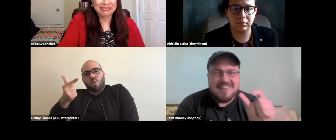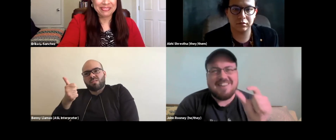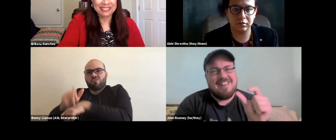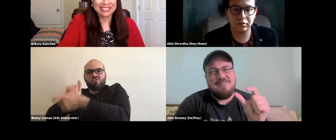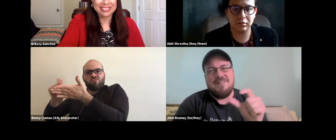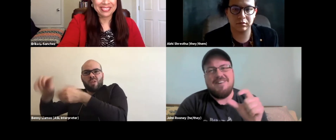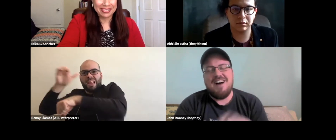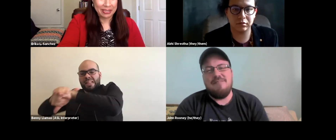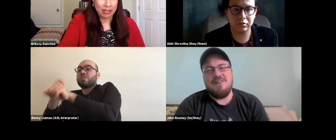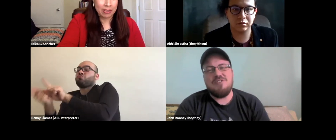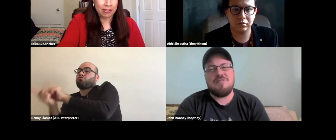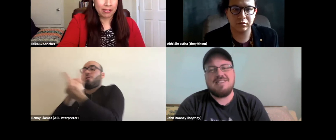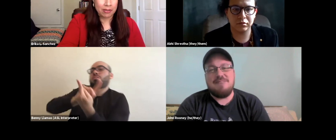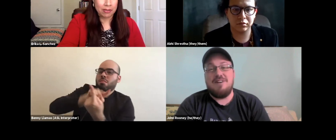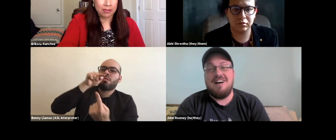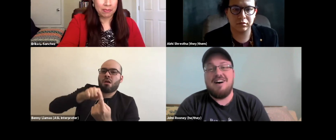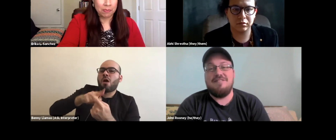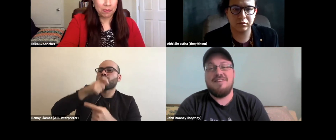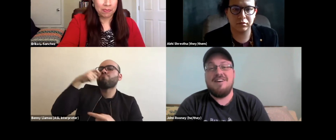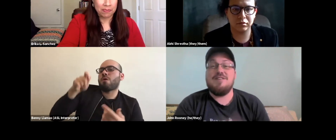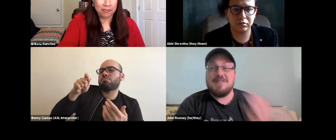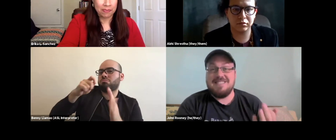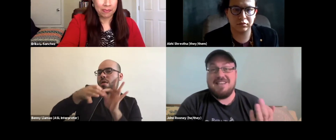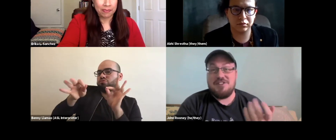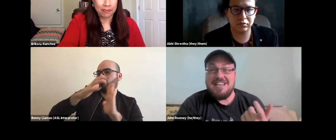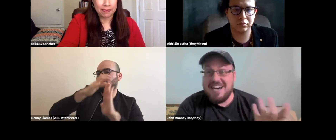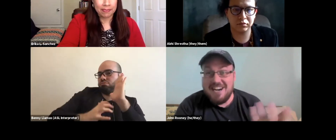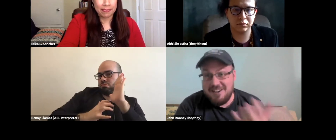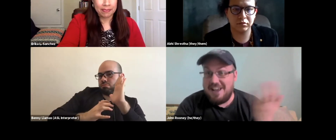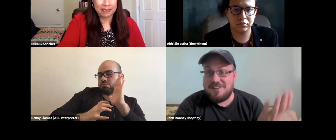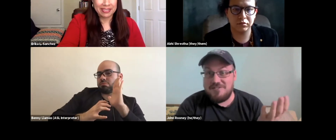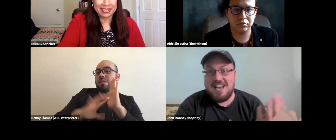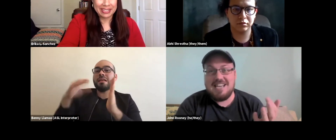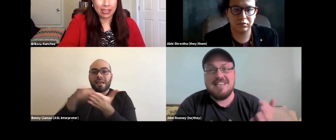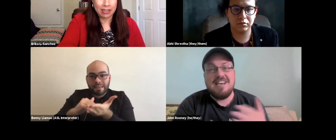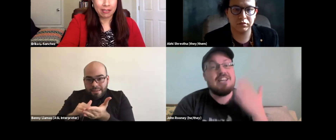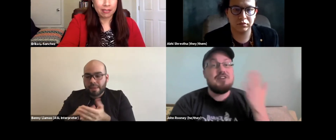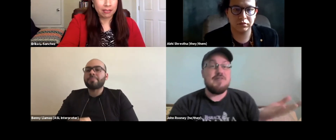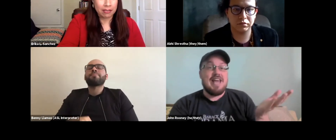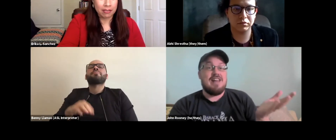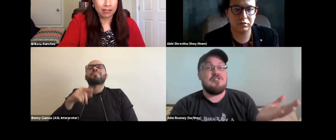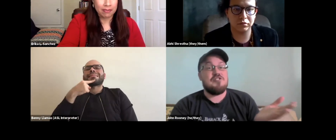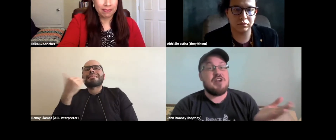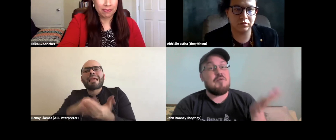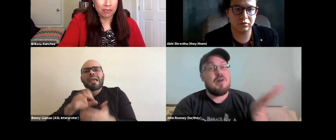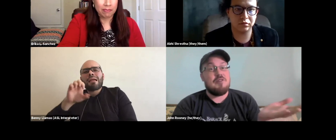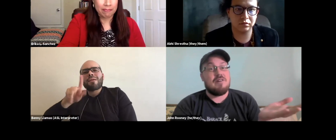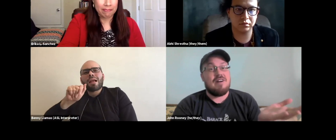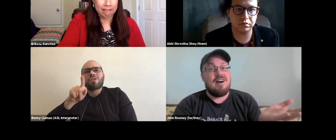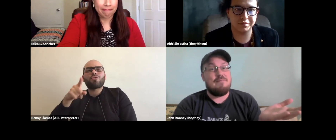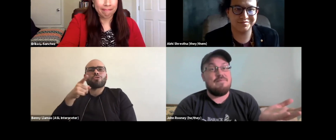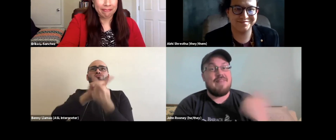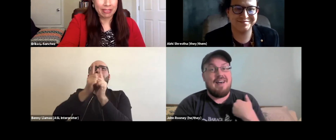a quick example, a short example of her translation exercise. Can you again just share what